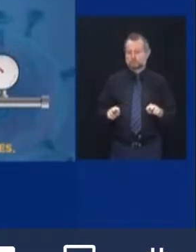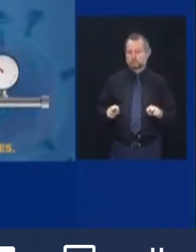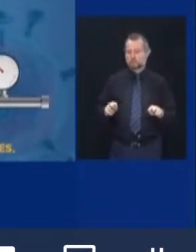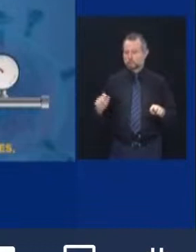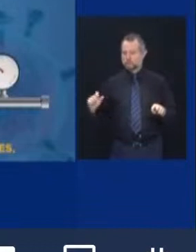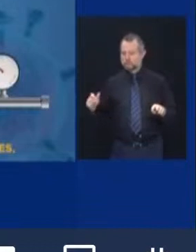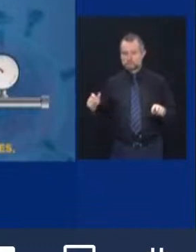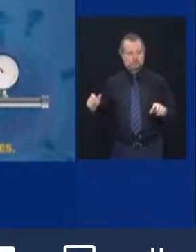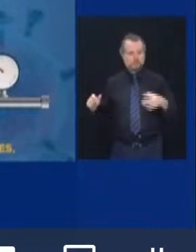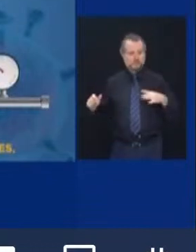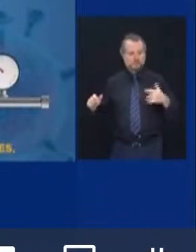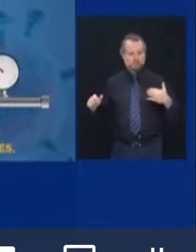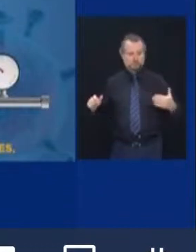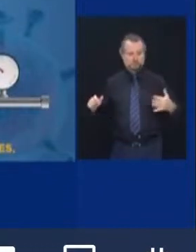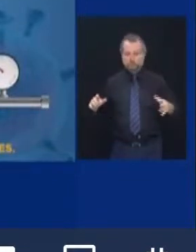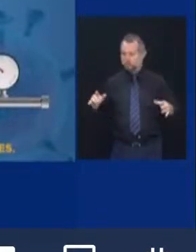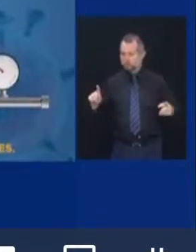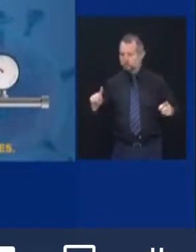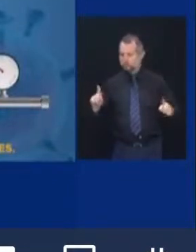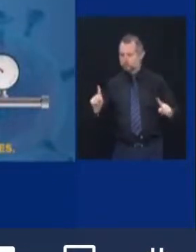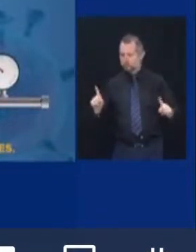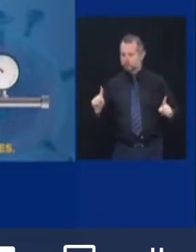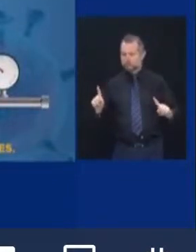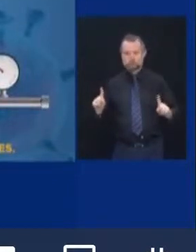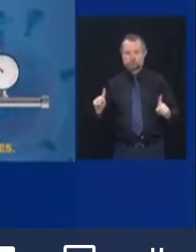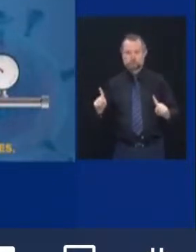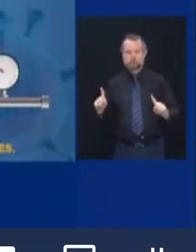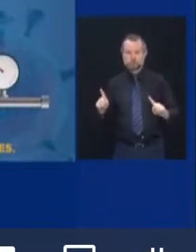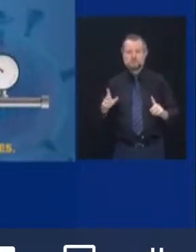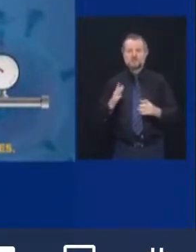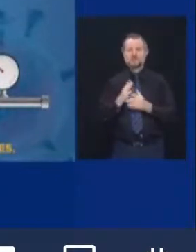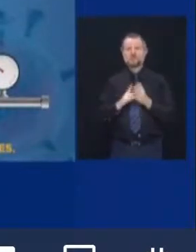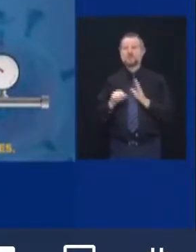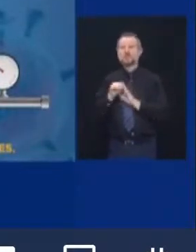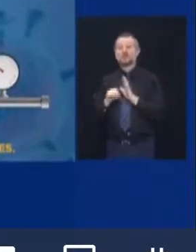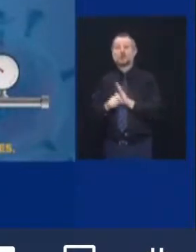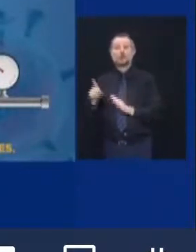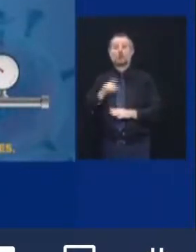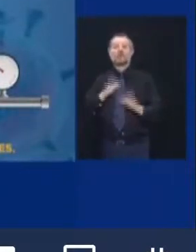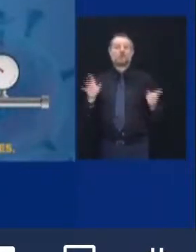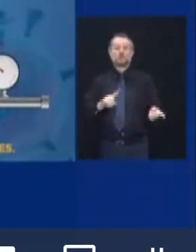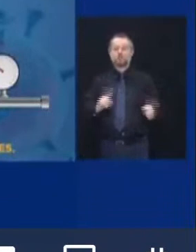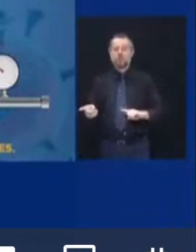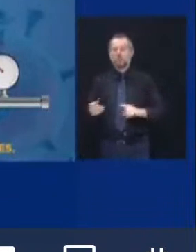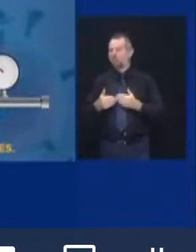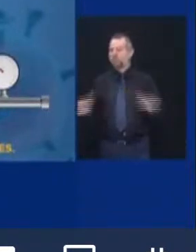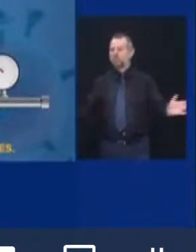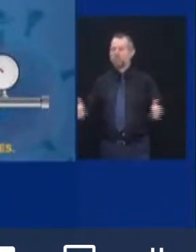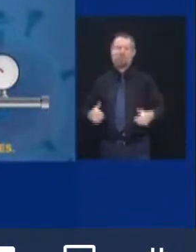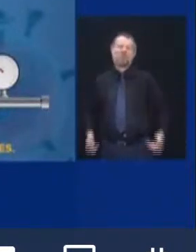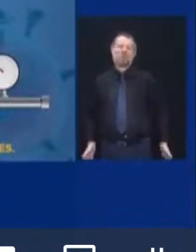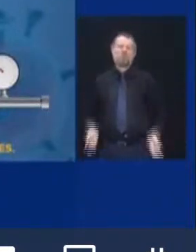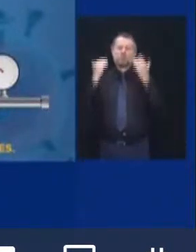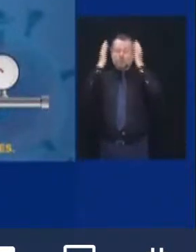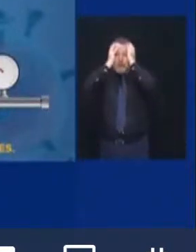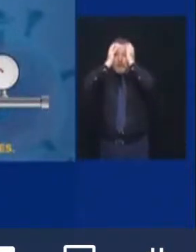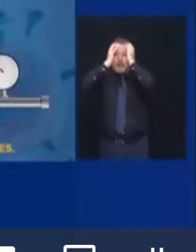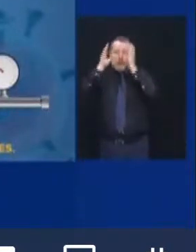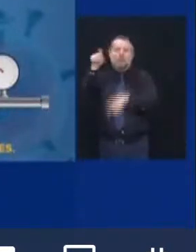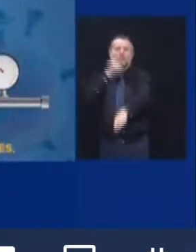not these states that go on, full off, full on, full off. Don't open and